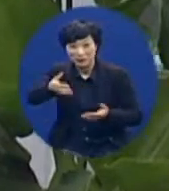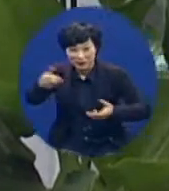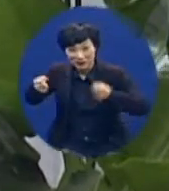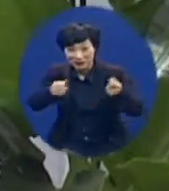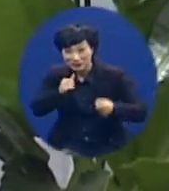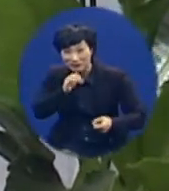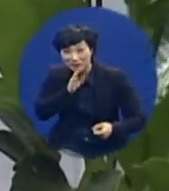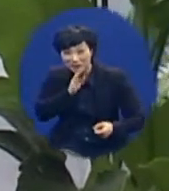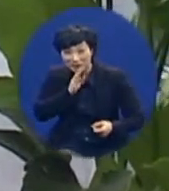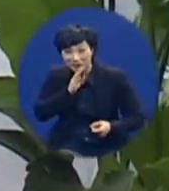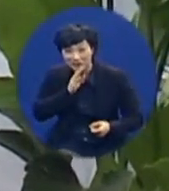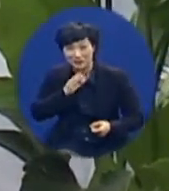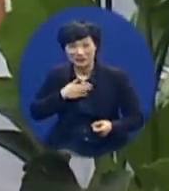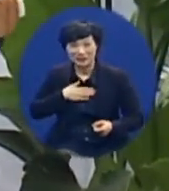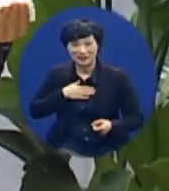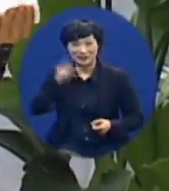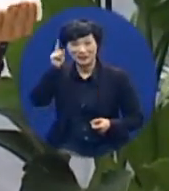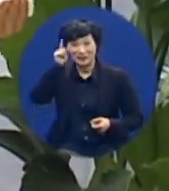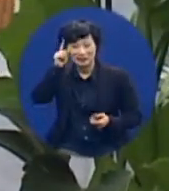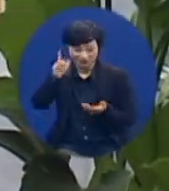I don't have a smartphone.